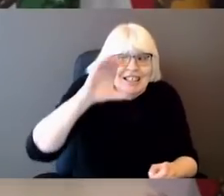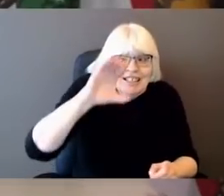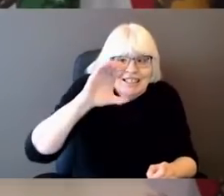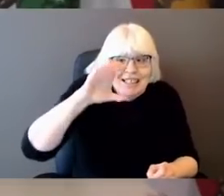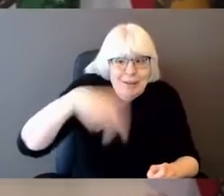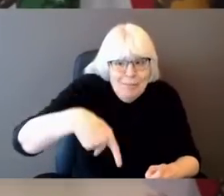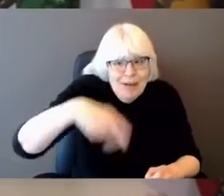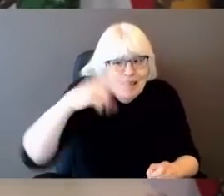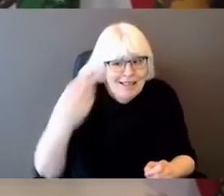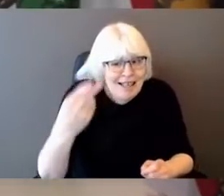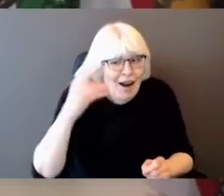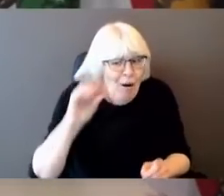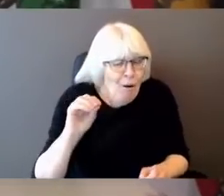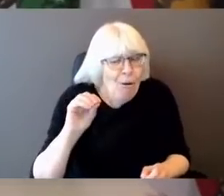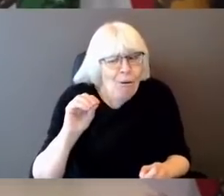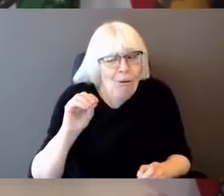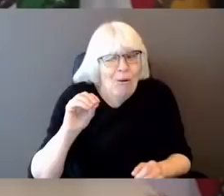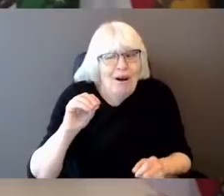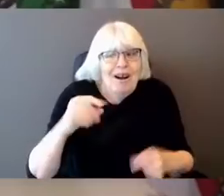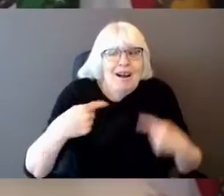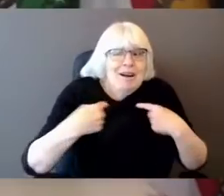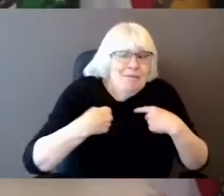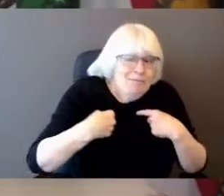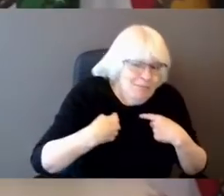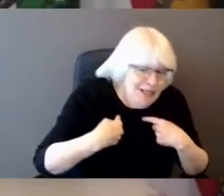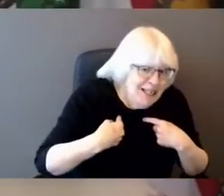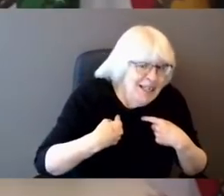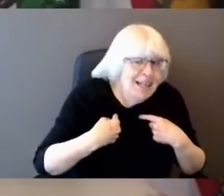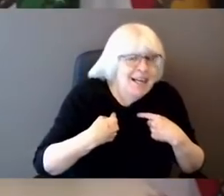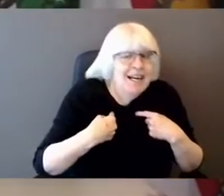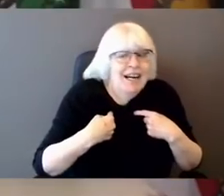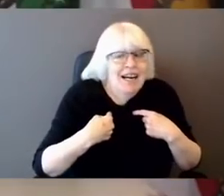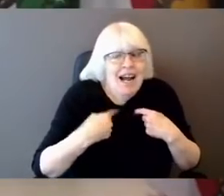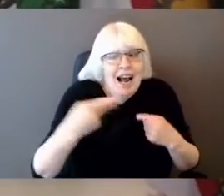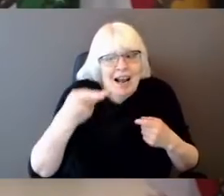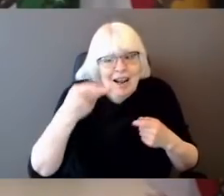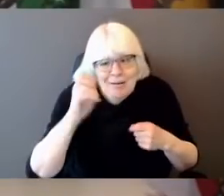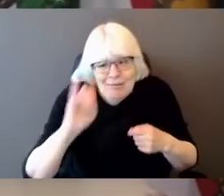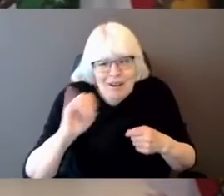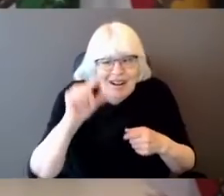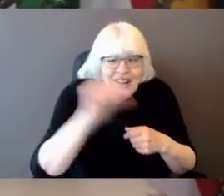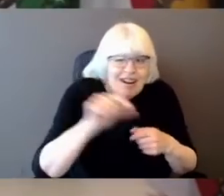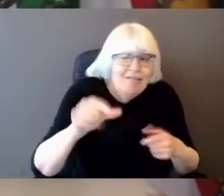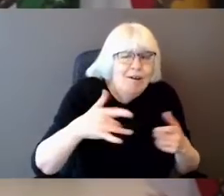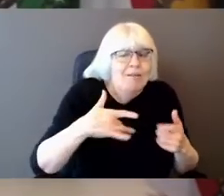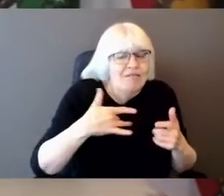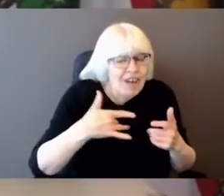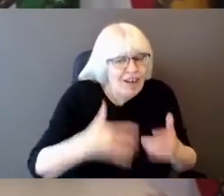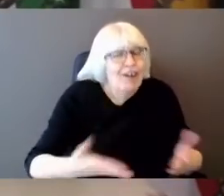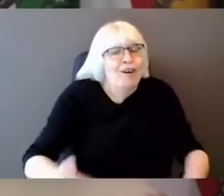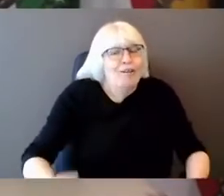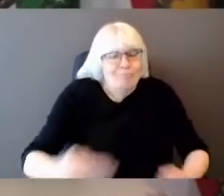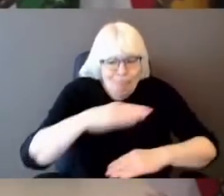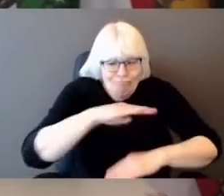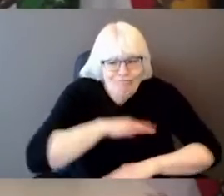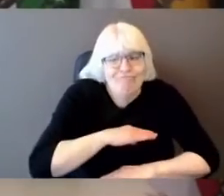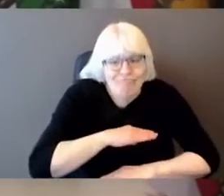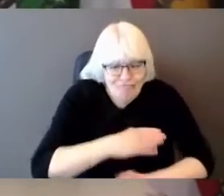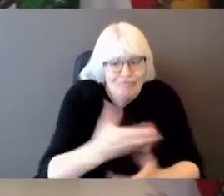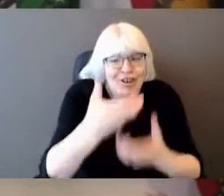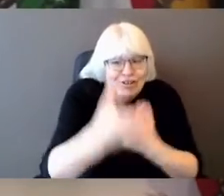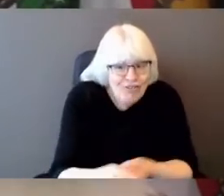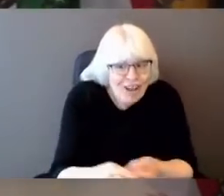all Islanders confidence that we're on the right track here. So thanks again, and I appreciate that. And to all Islanders, stay safe.